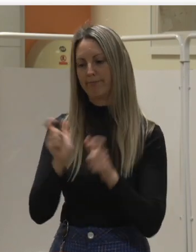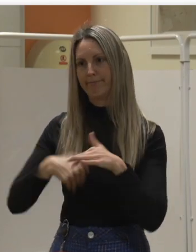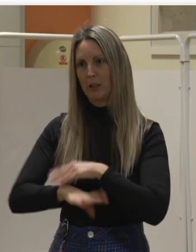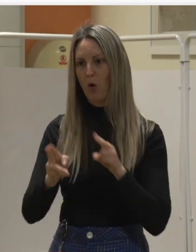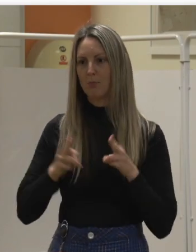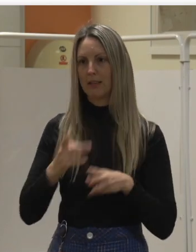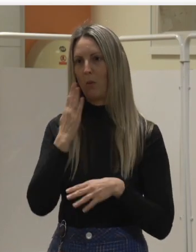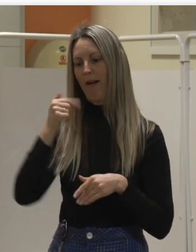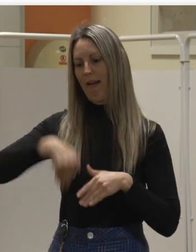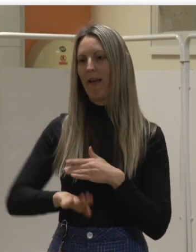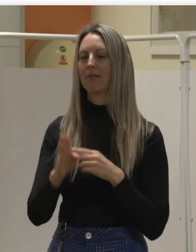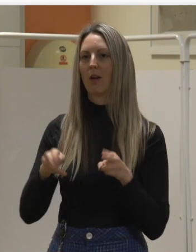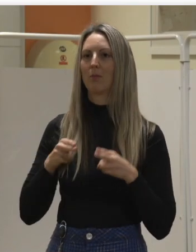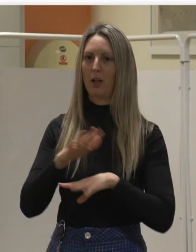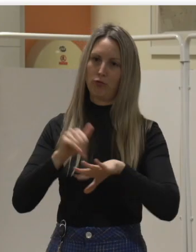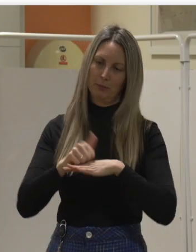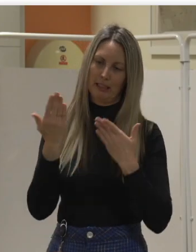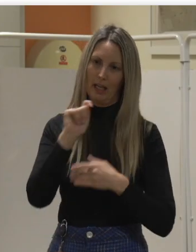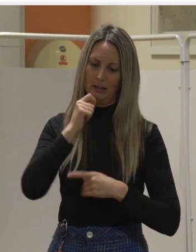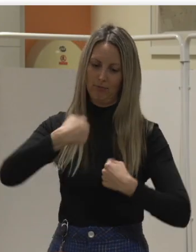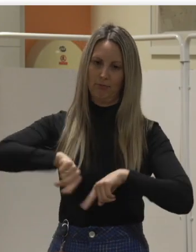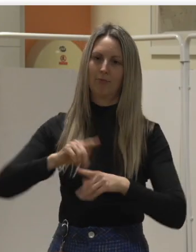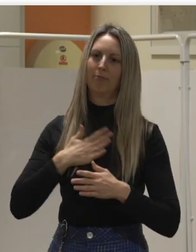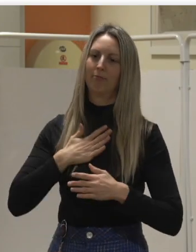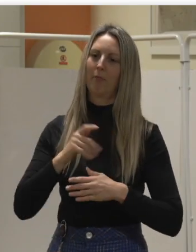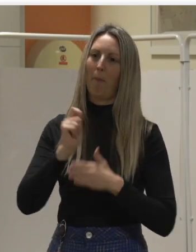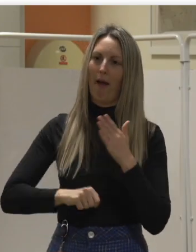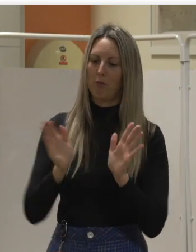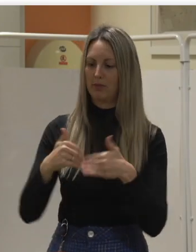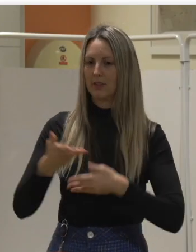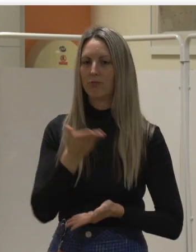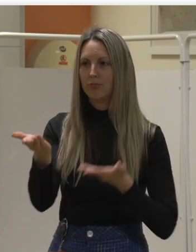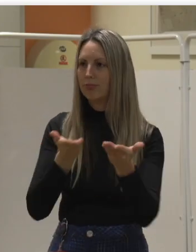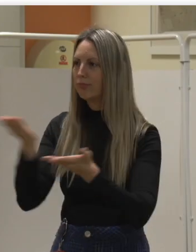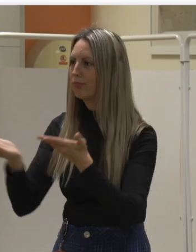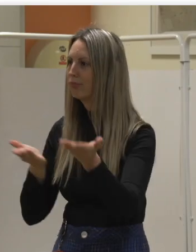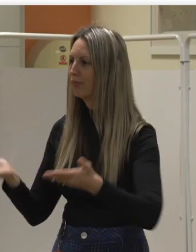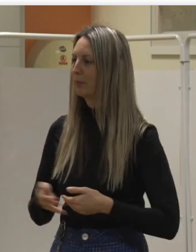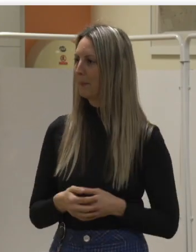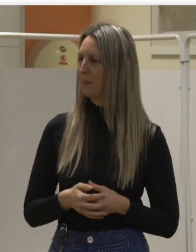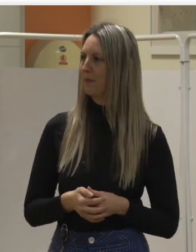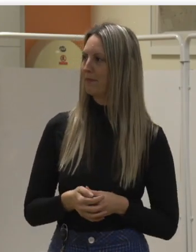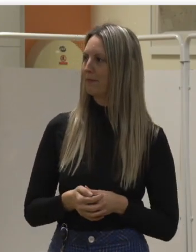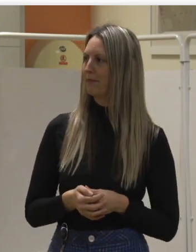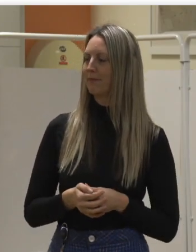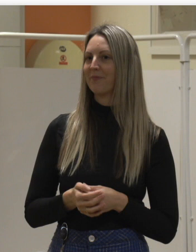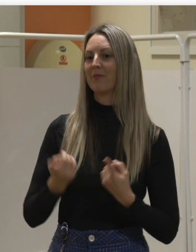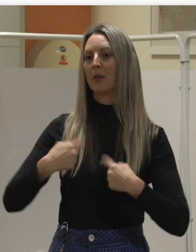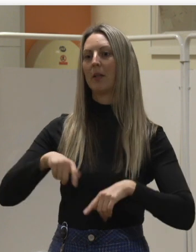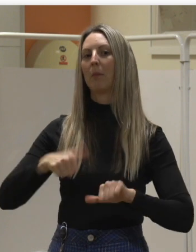took delivery of those Christmas presents yesterday, and my team have spent today giving them out to the wards. So they're ready for